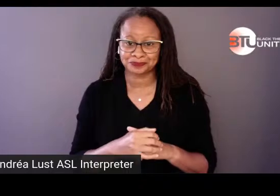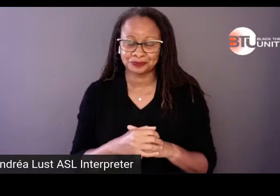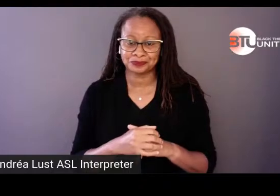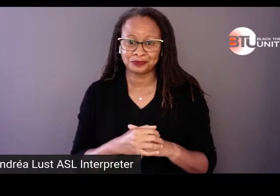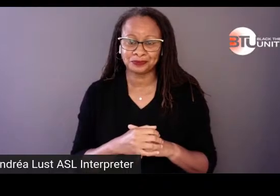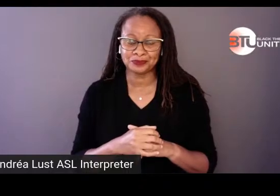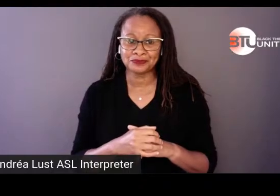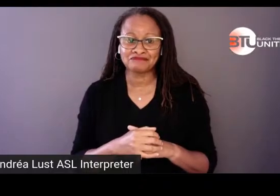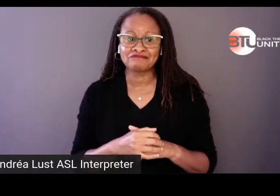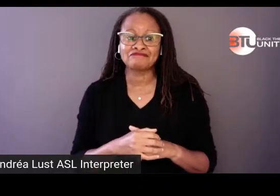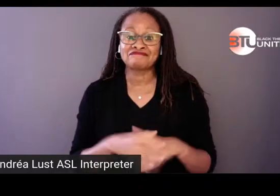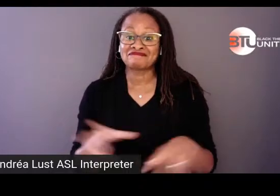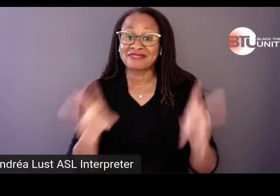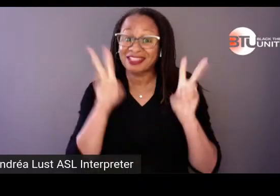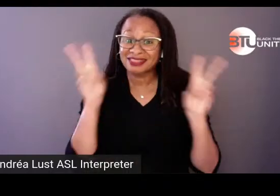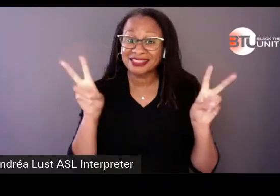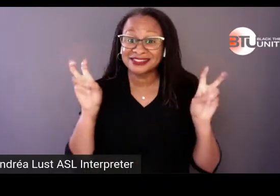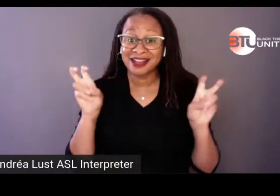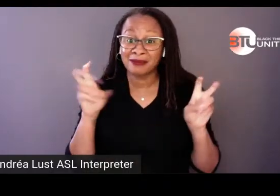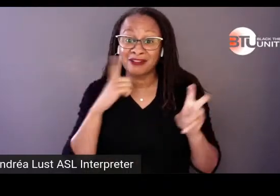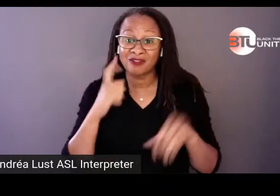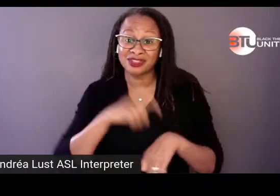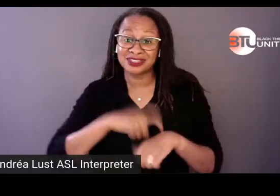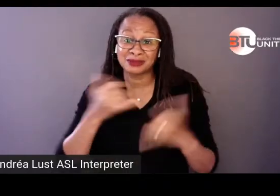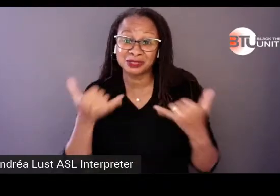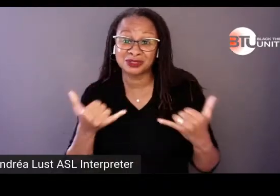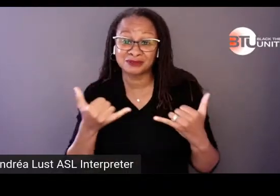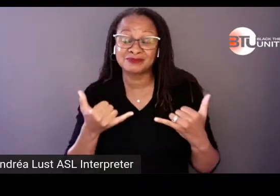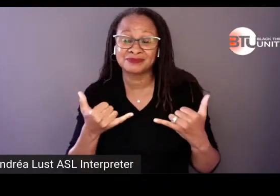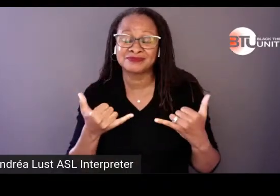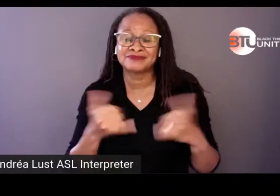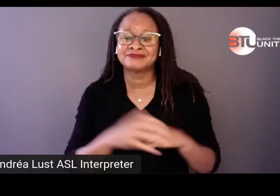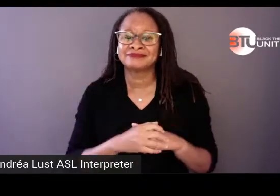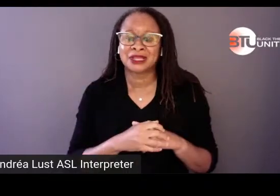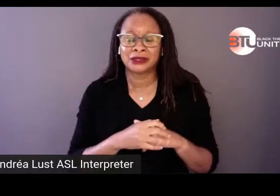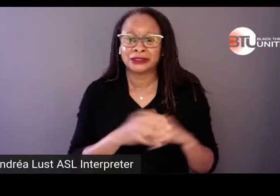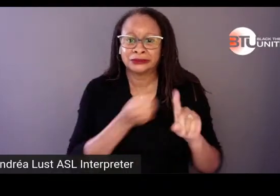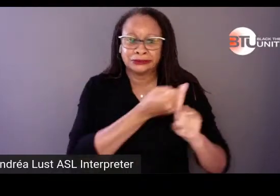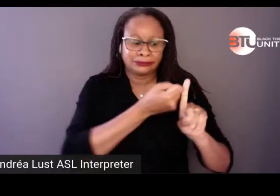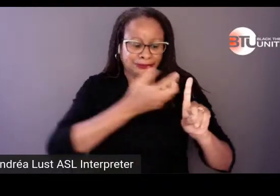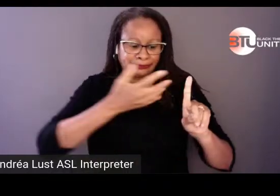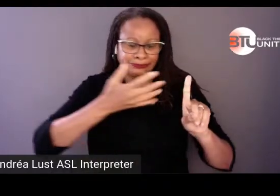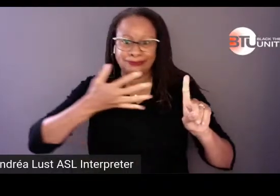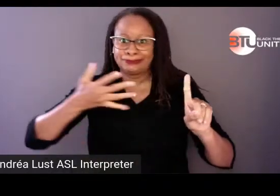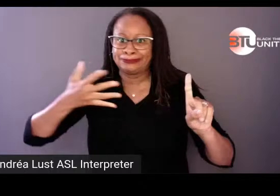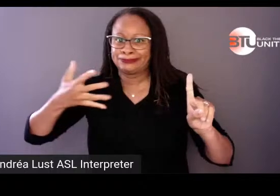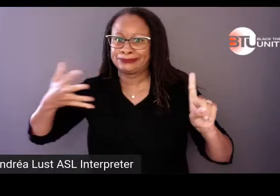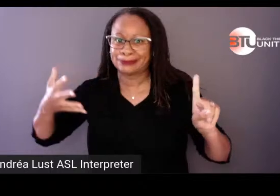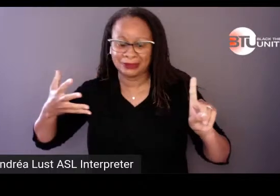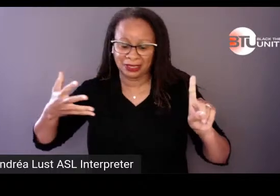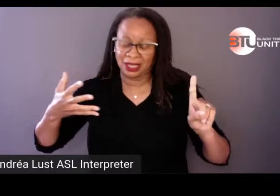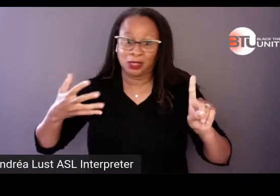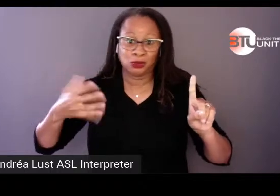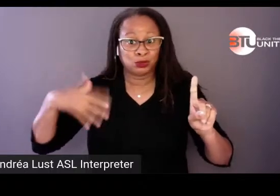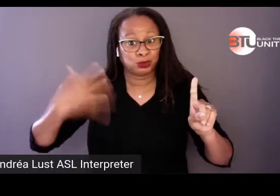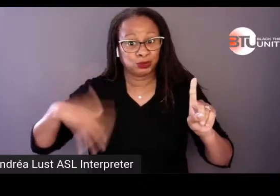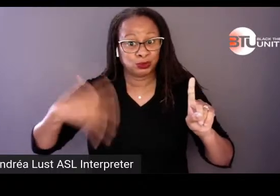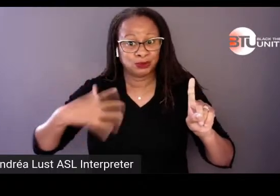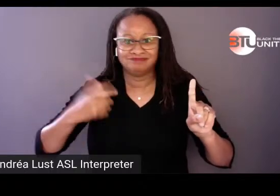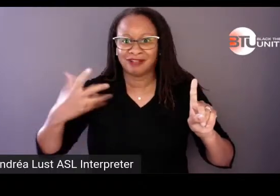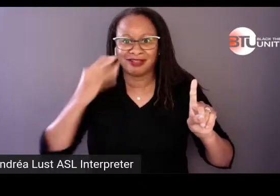This topic, for the time that we have, is so expansive. I could talk just about